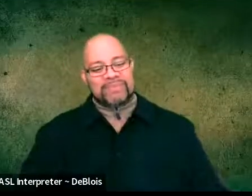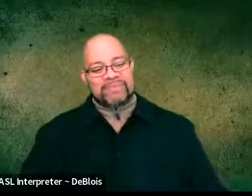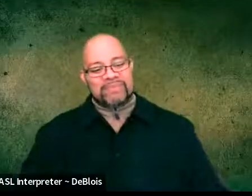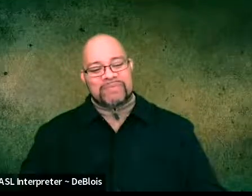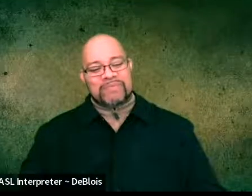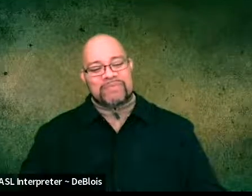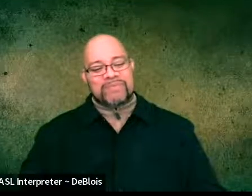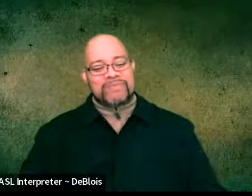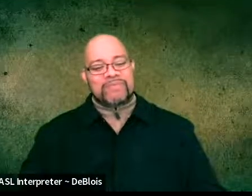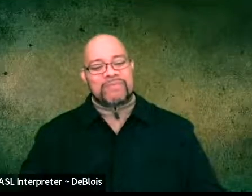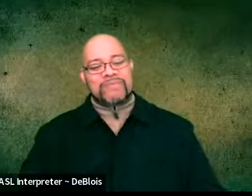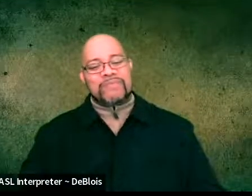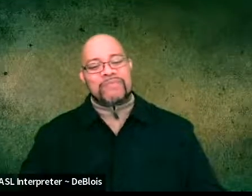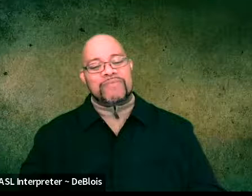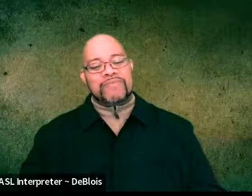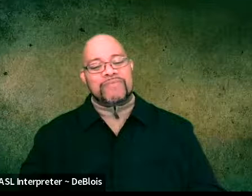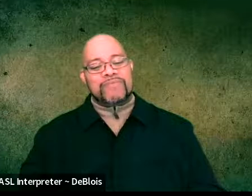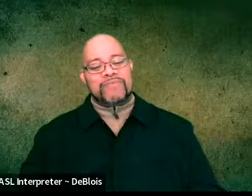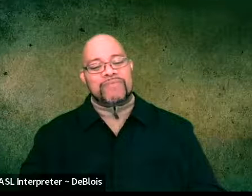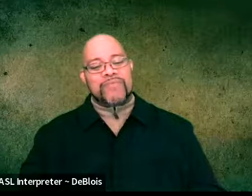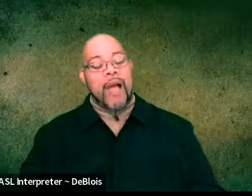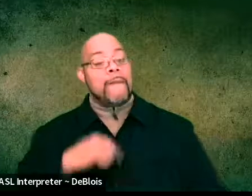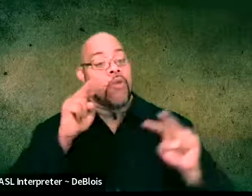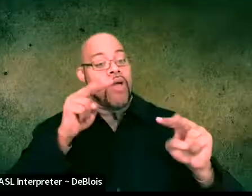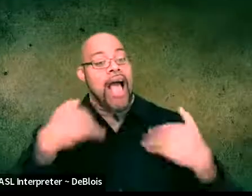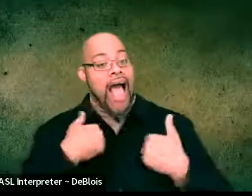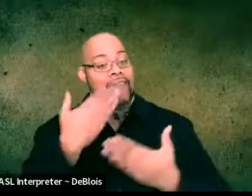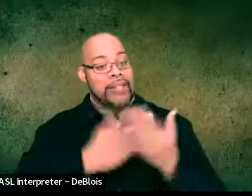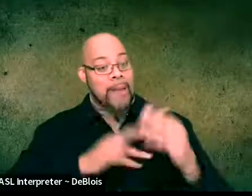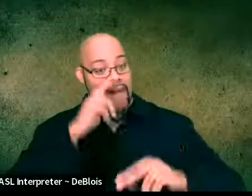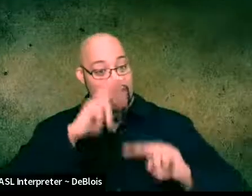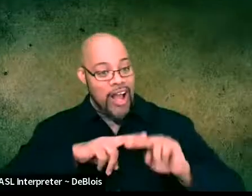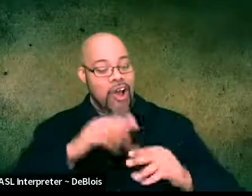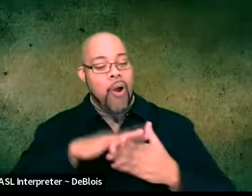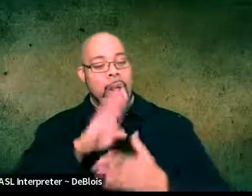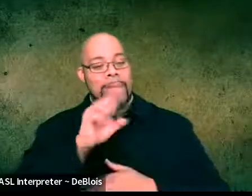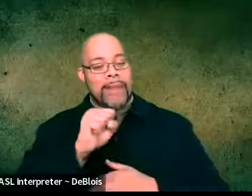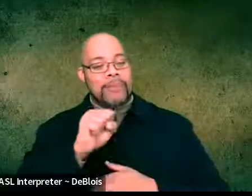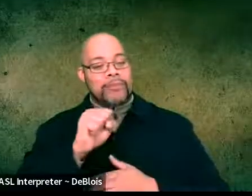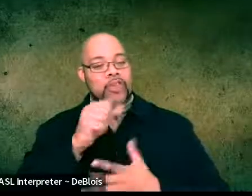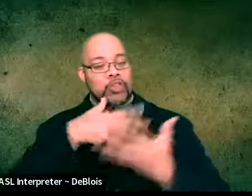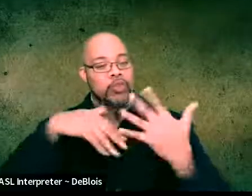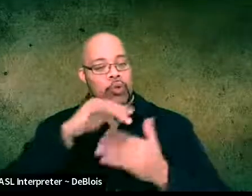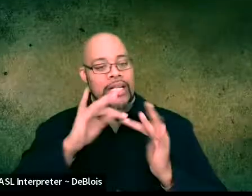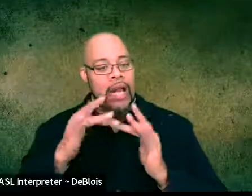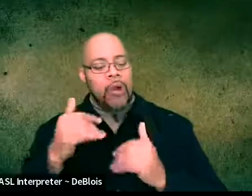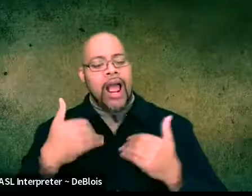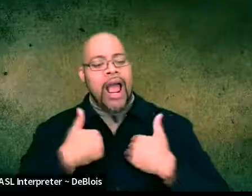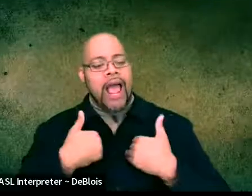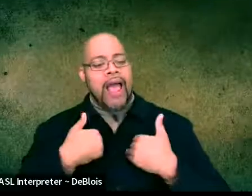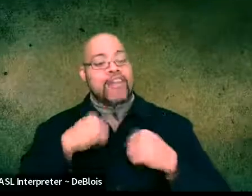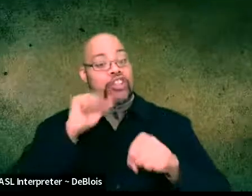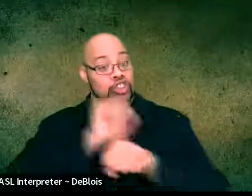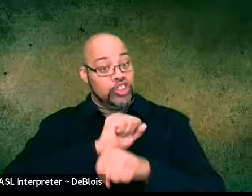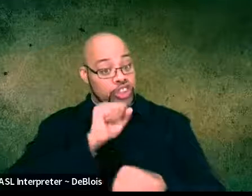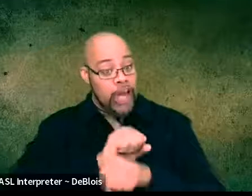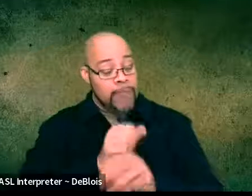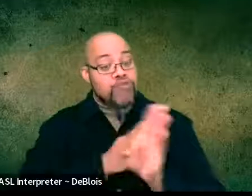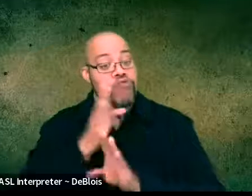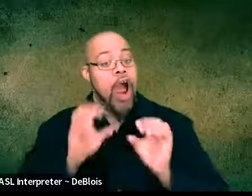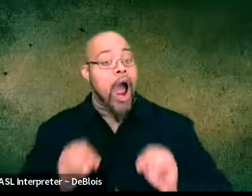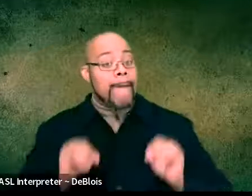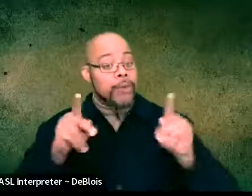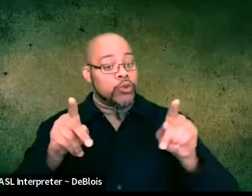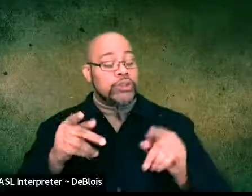But no, really, I'm looking to have some fun on our BIM social network. There are jobs, career